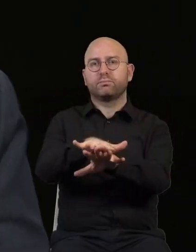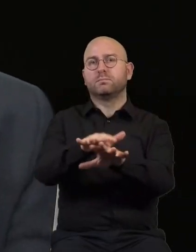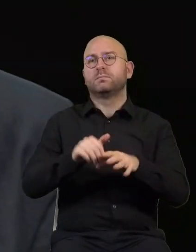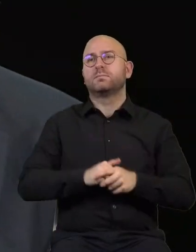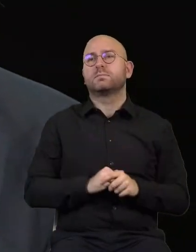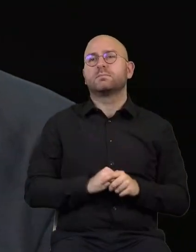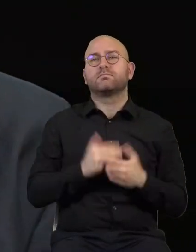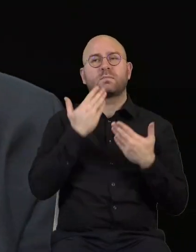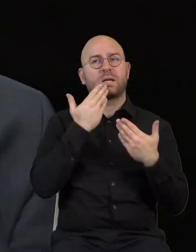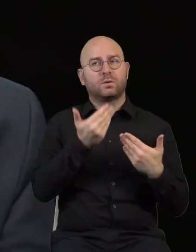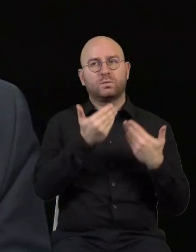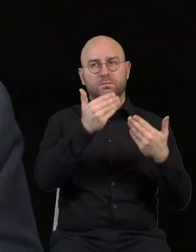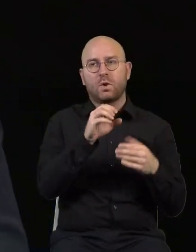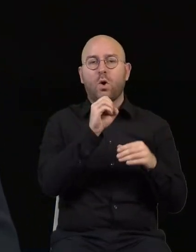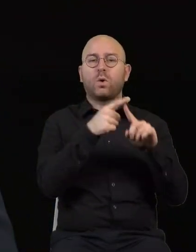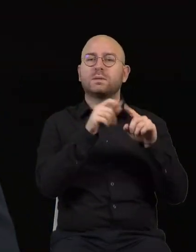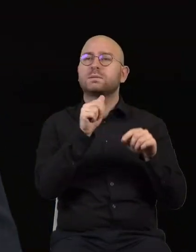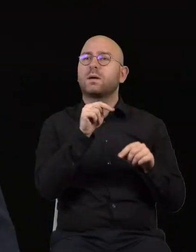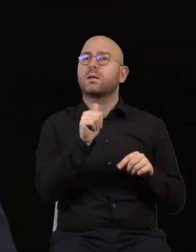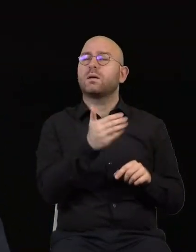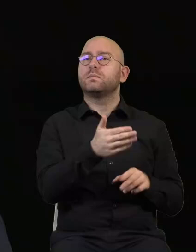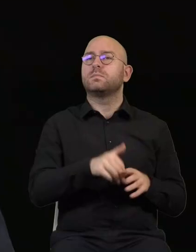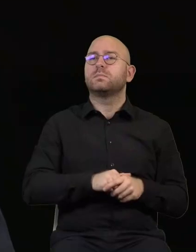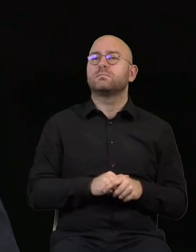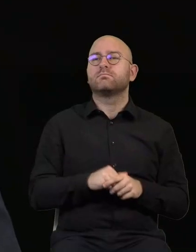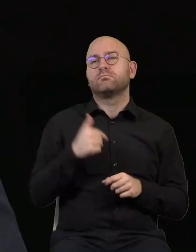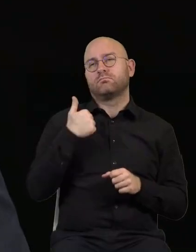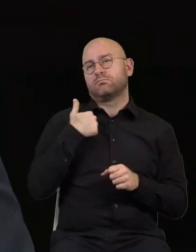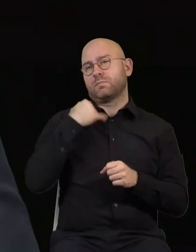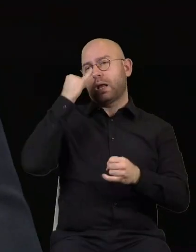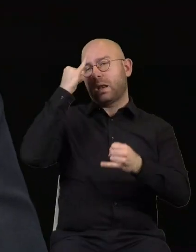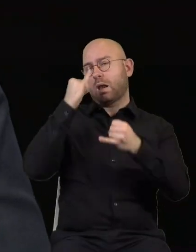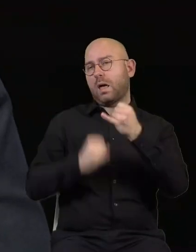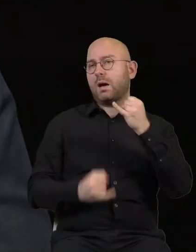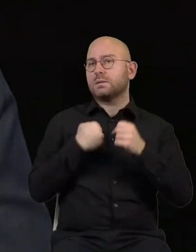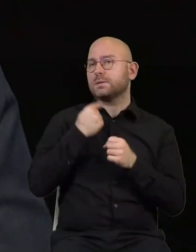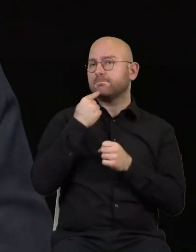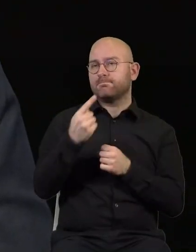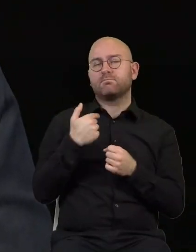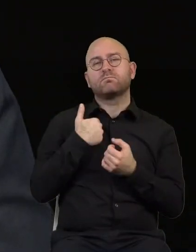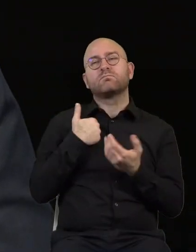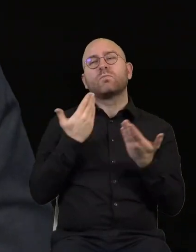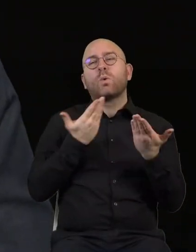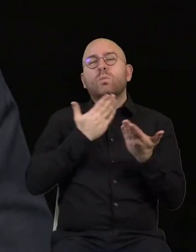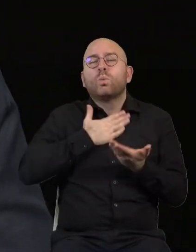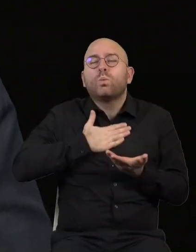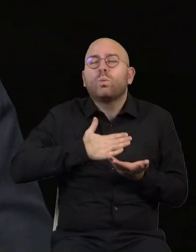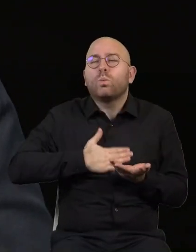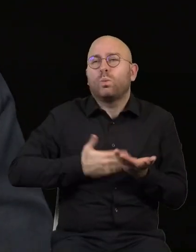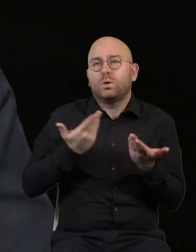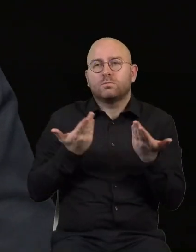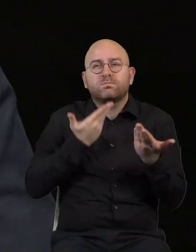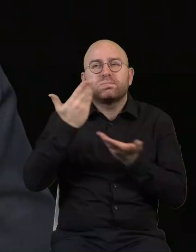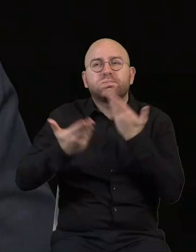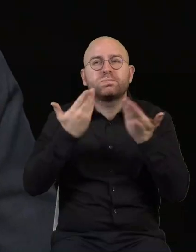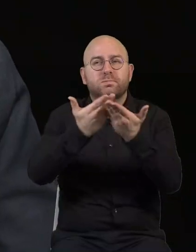to conclude by wishing all of us, those who work with the cohesion policy and in